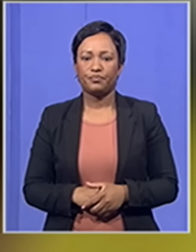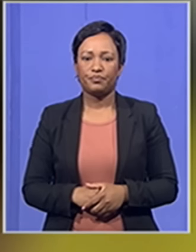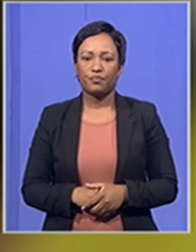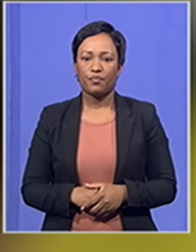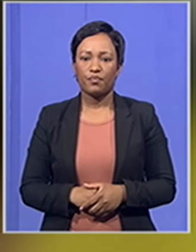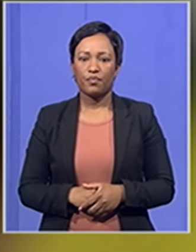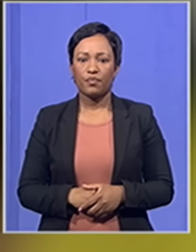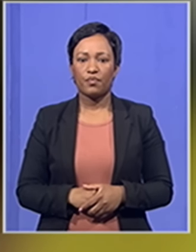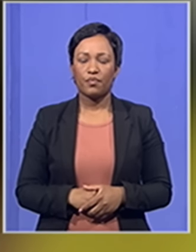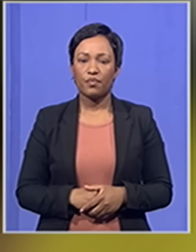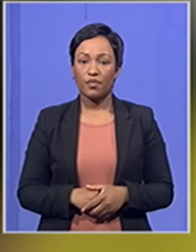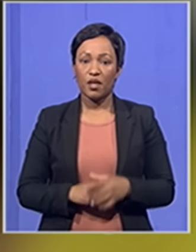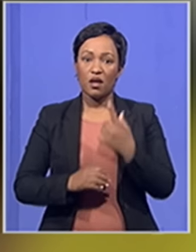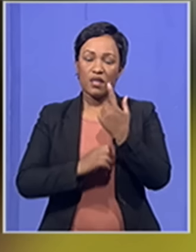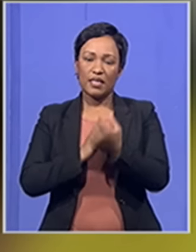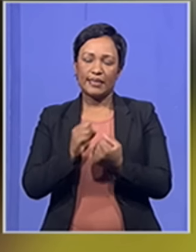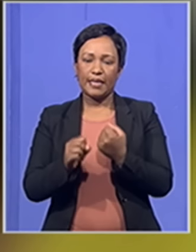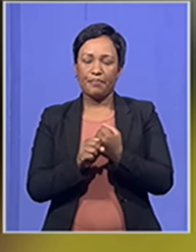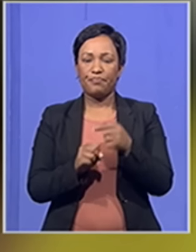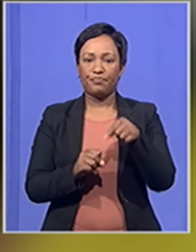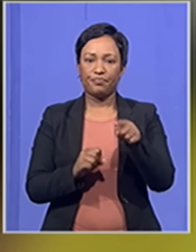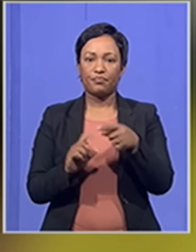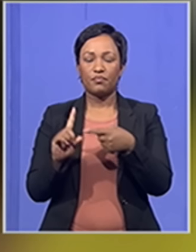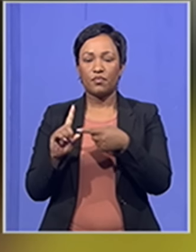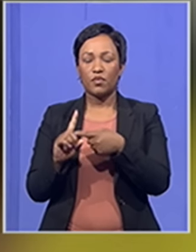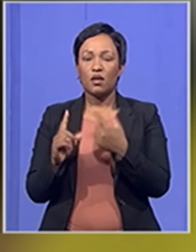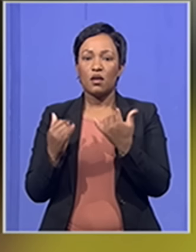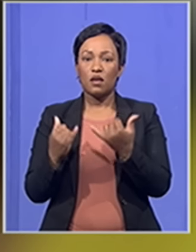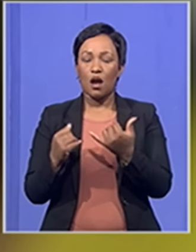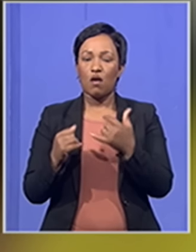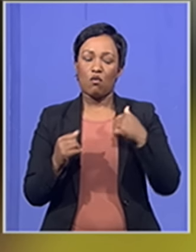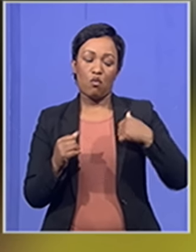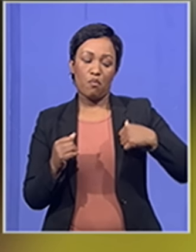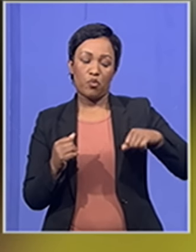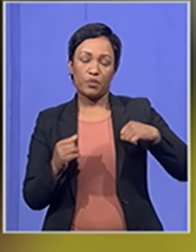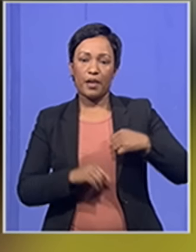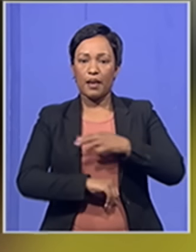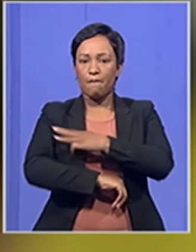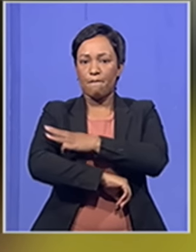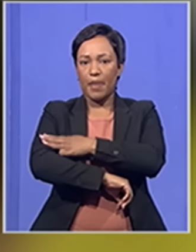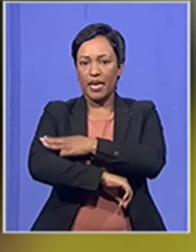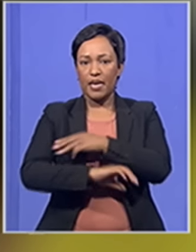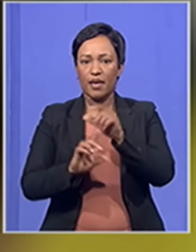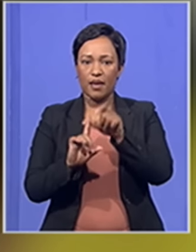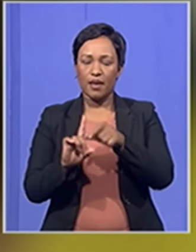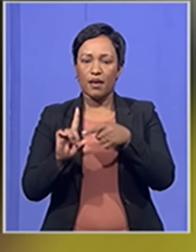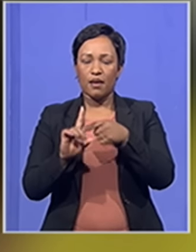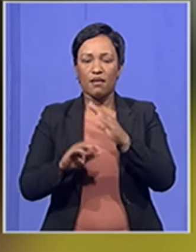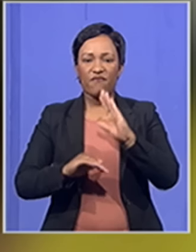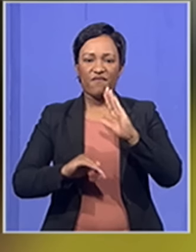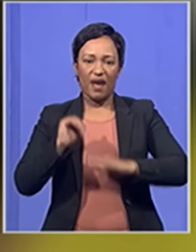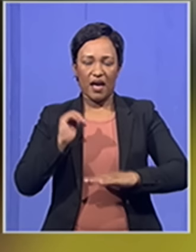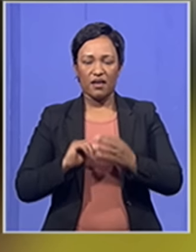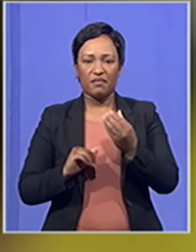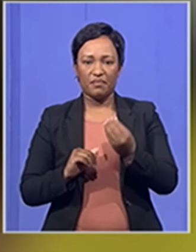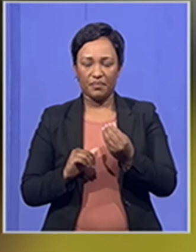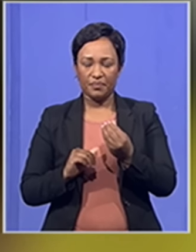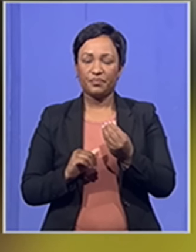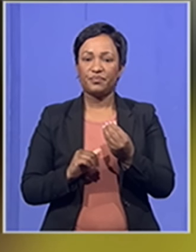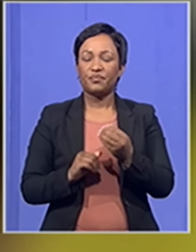Pejana selemong sena Mkagulu eo ha jwale e leng motsamaisi wa masepala wa Solplaiki o ile a fumana kotlo ya ho lefa diranta tse